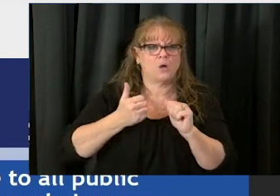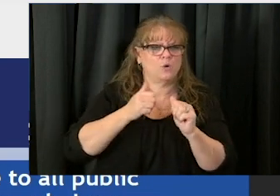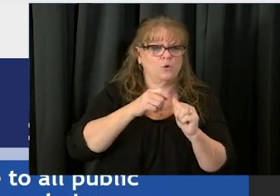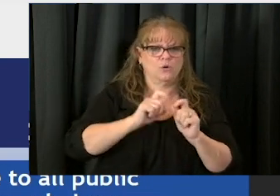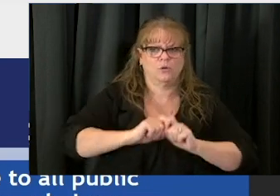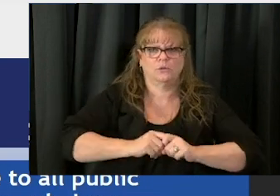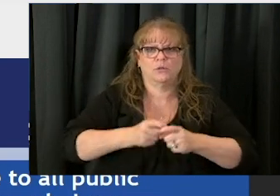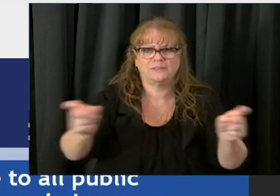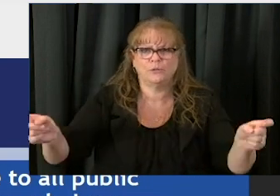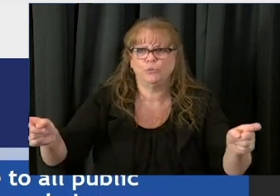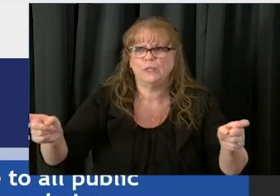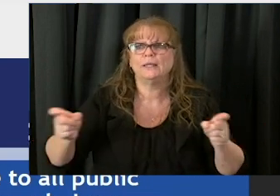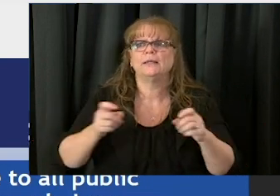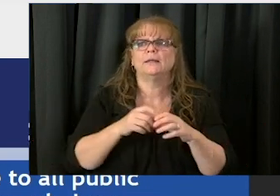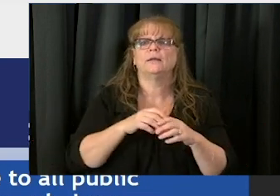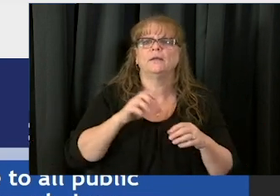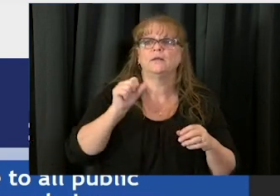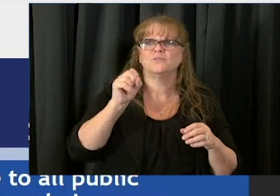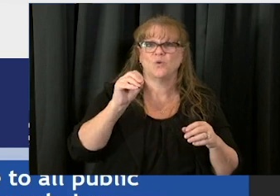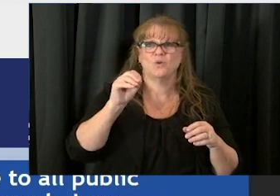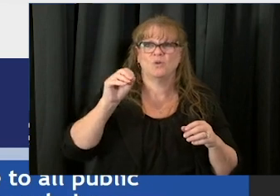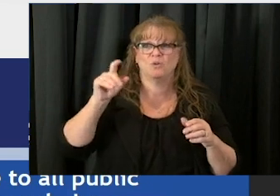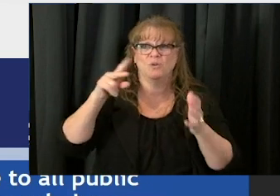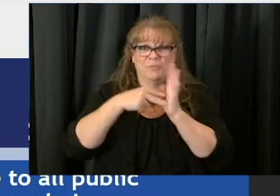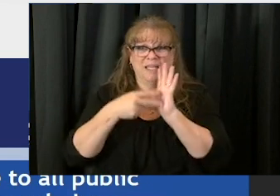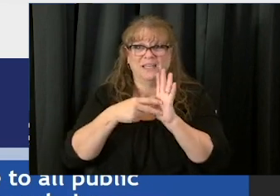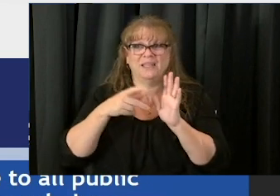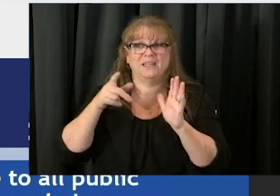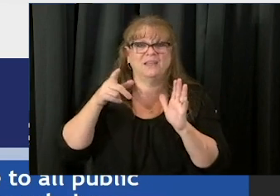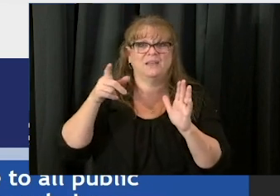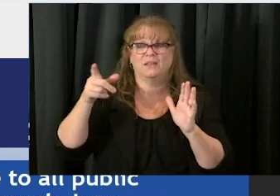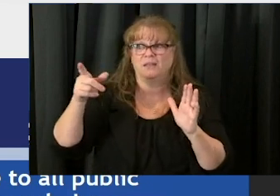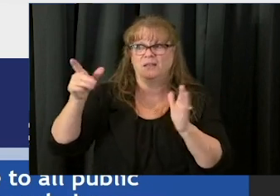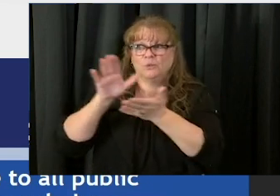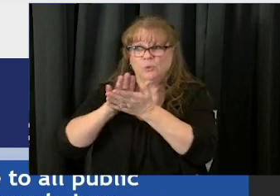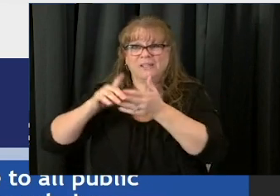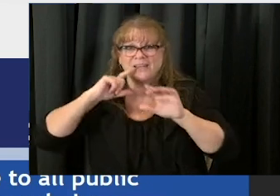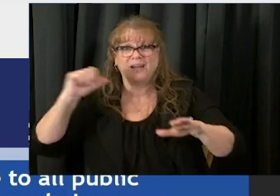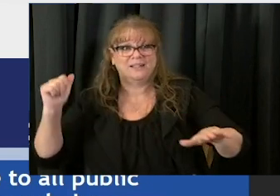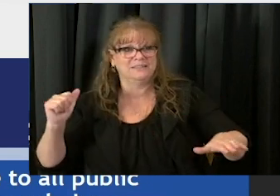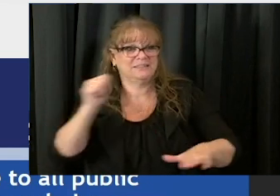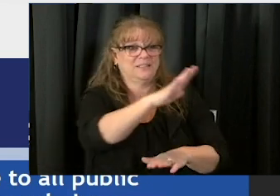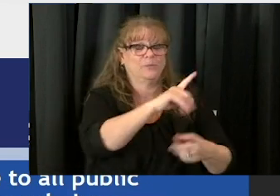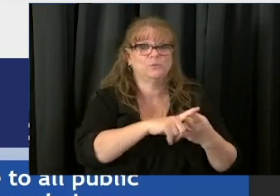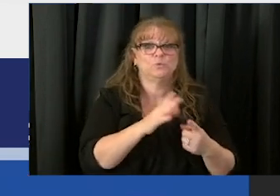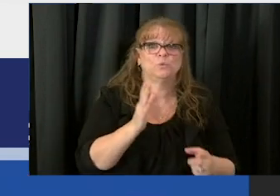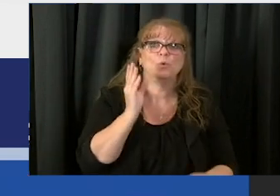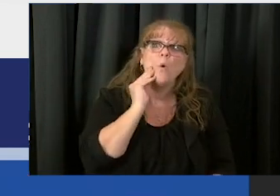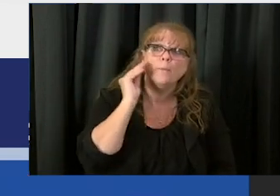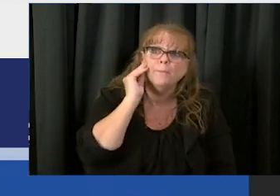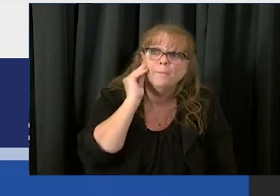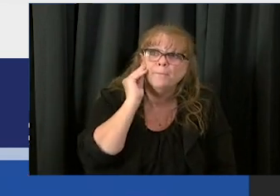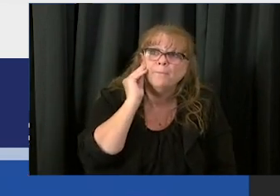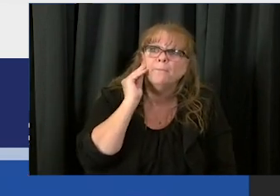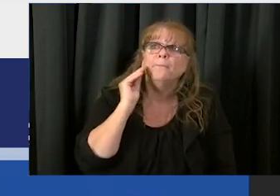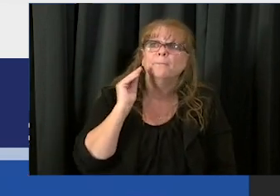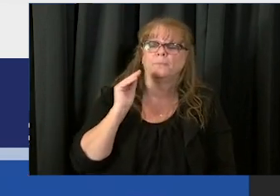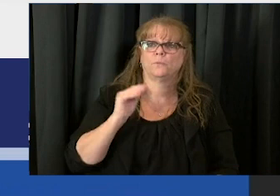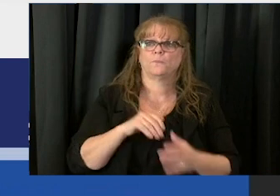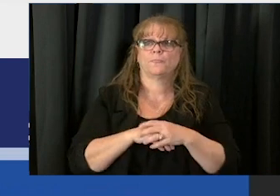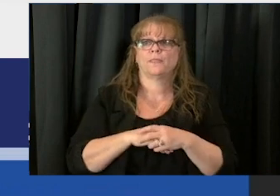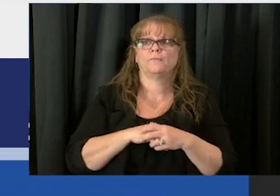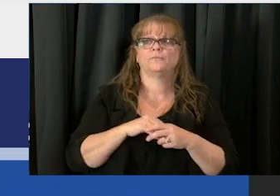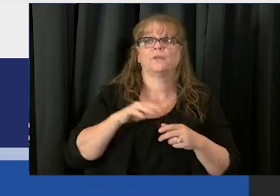appointments, and superintendents have the information on how to request these. We expect that Colorado school districts will have access to